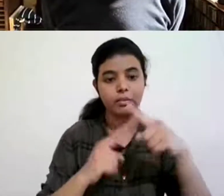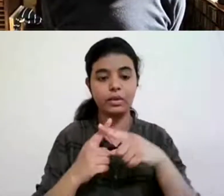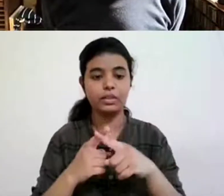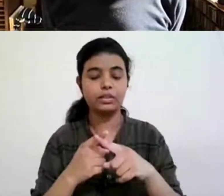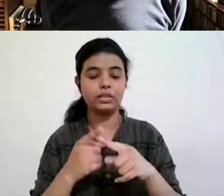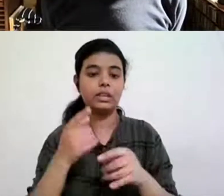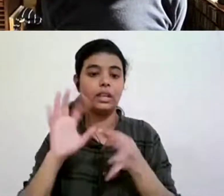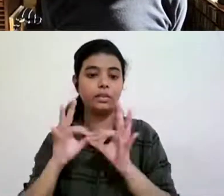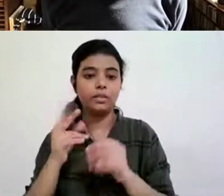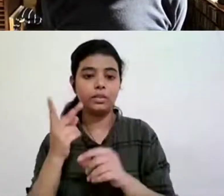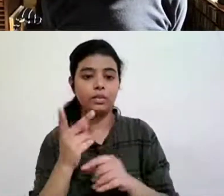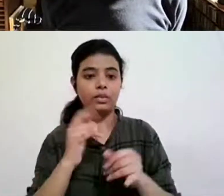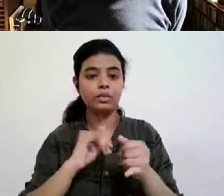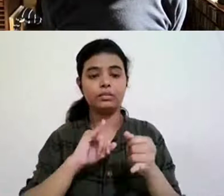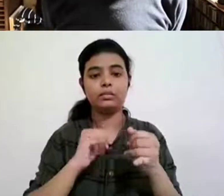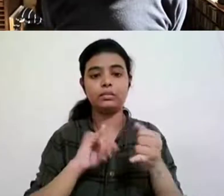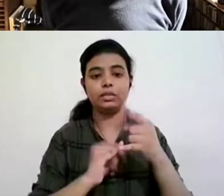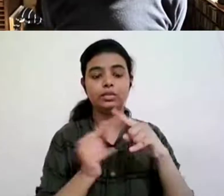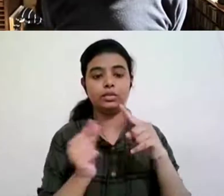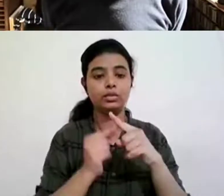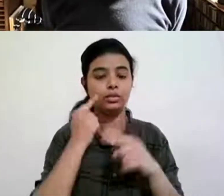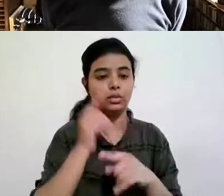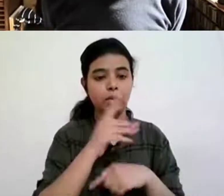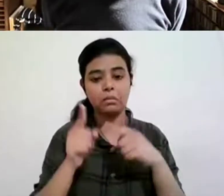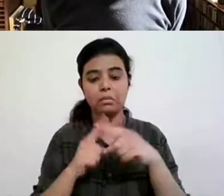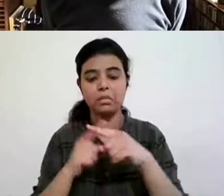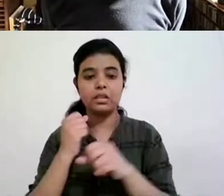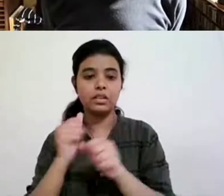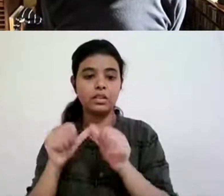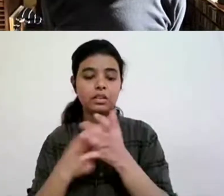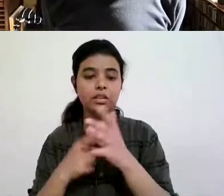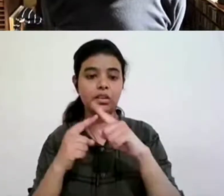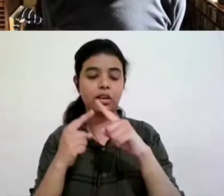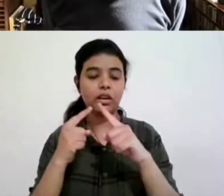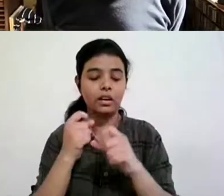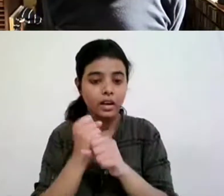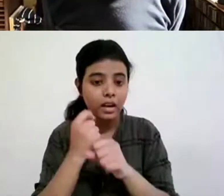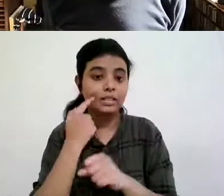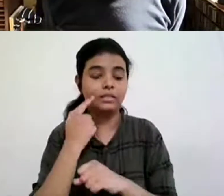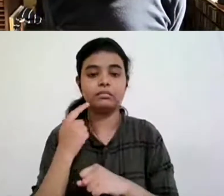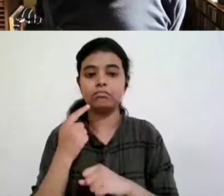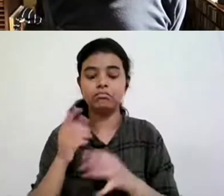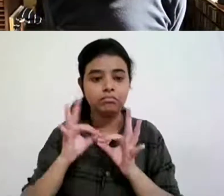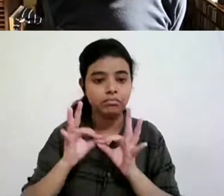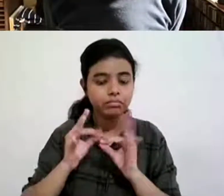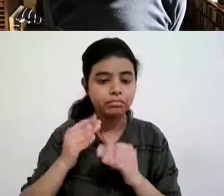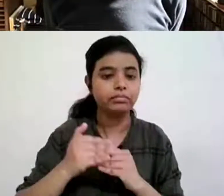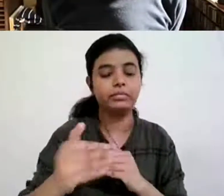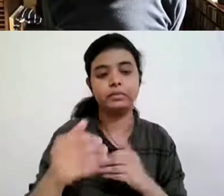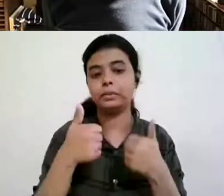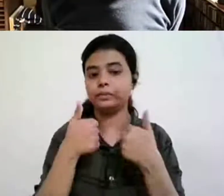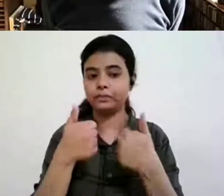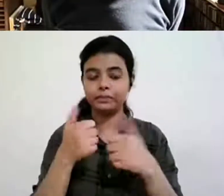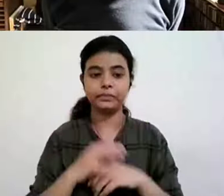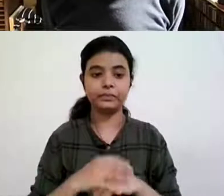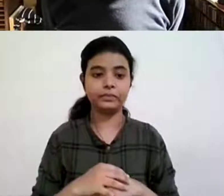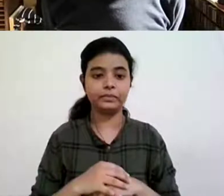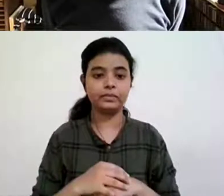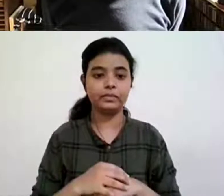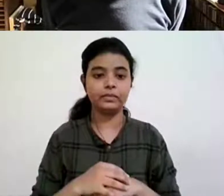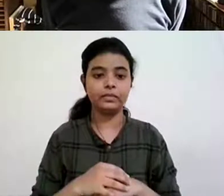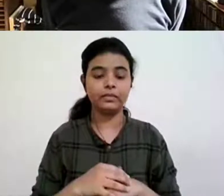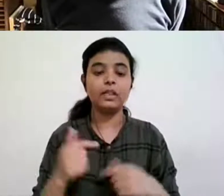and Stuti, who through this week have done such an amazing job. So it is my